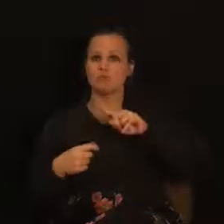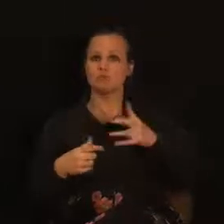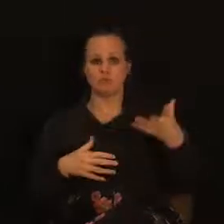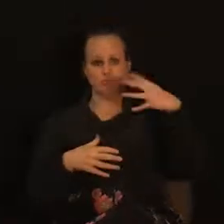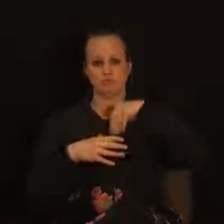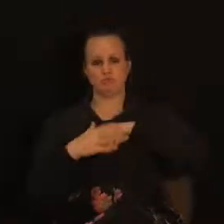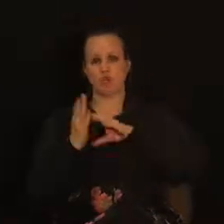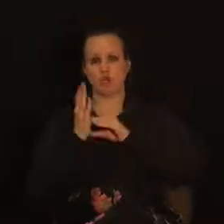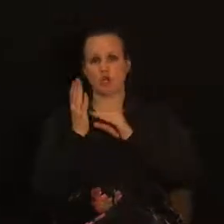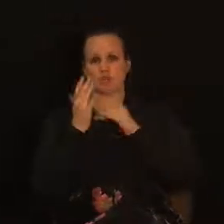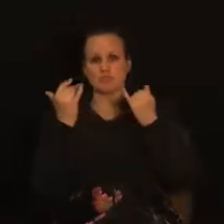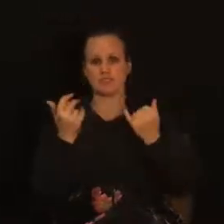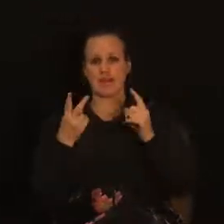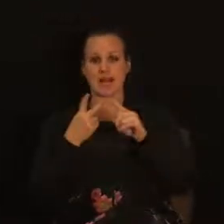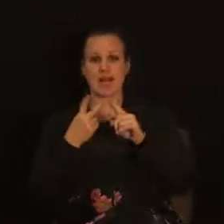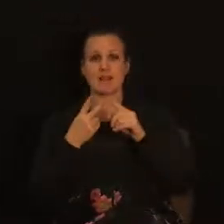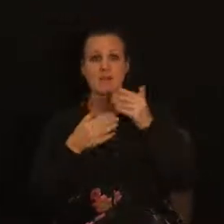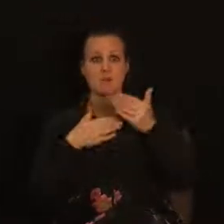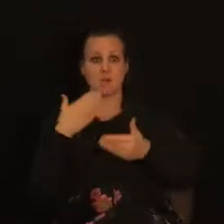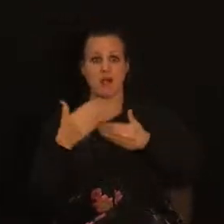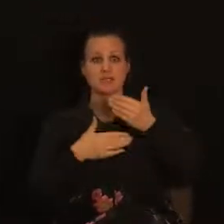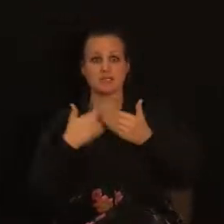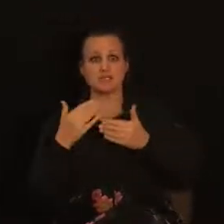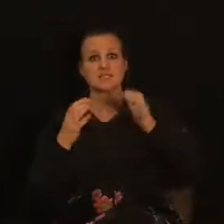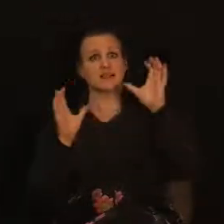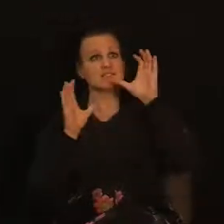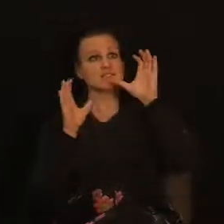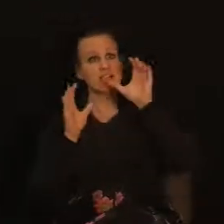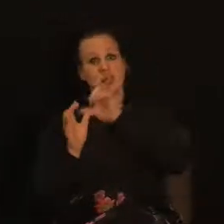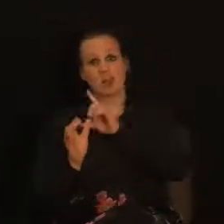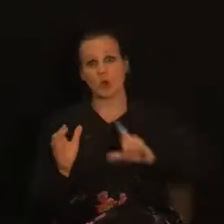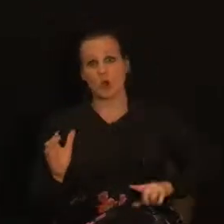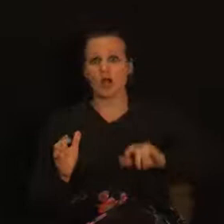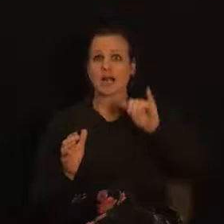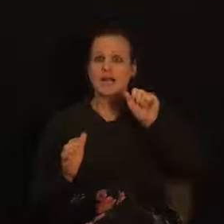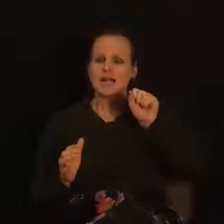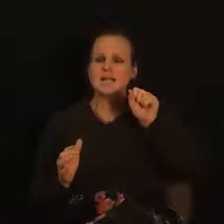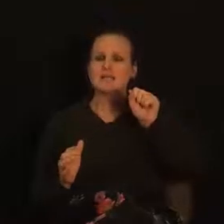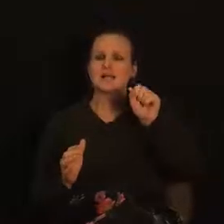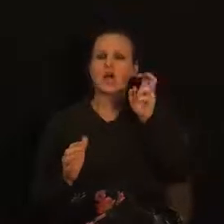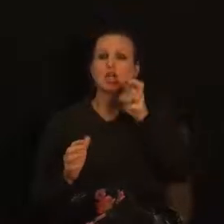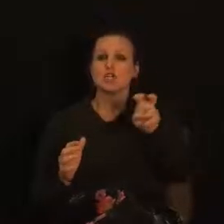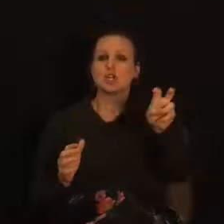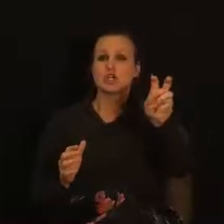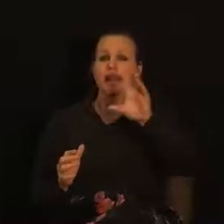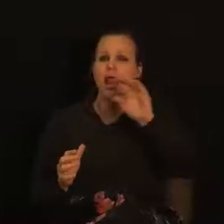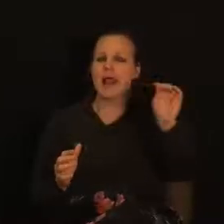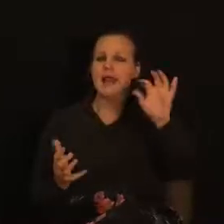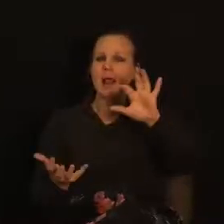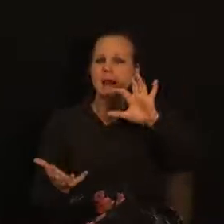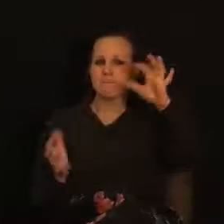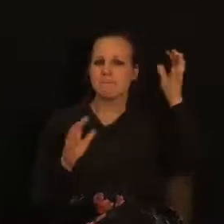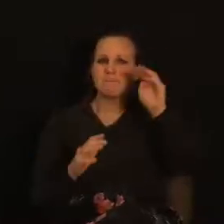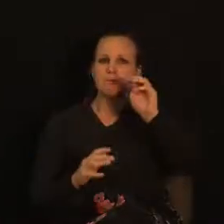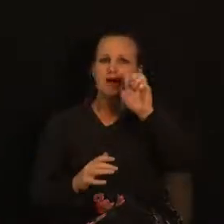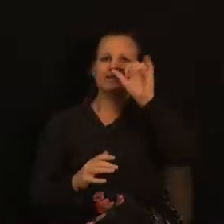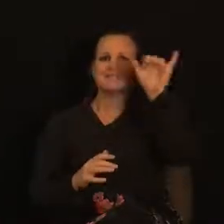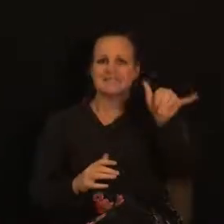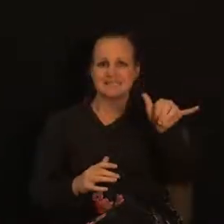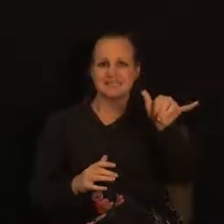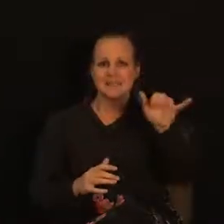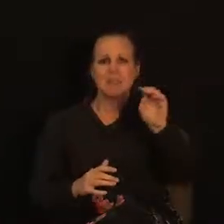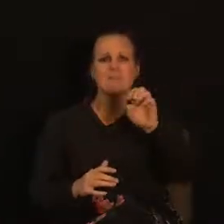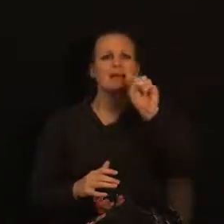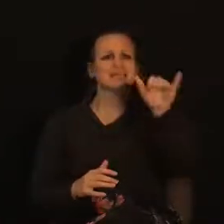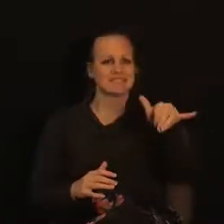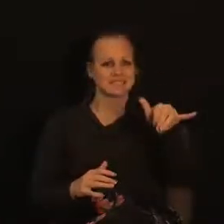a journey, and it is a messy one. And I don't just mean that it might be messy. I mean that it is messy. So